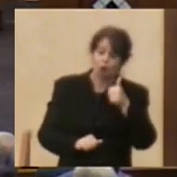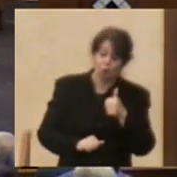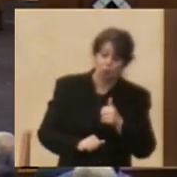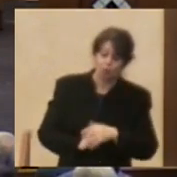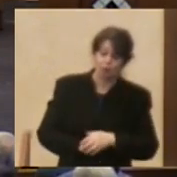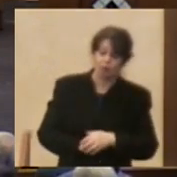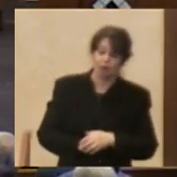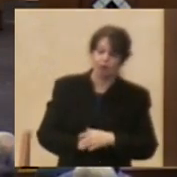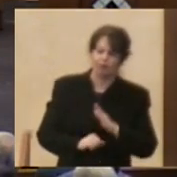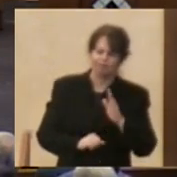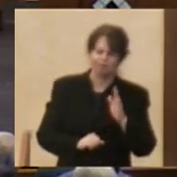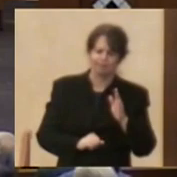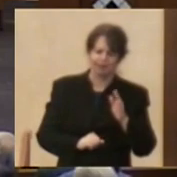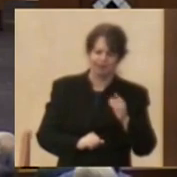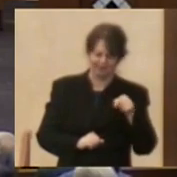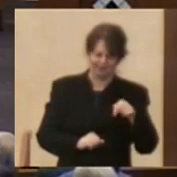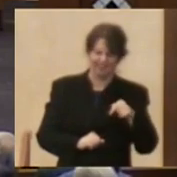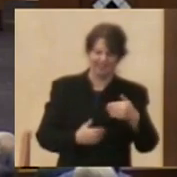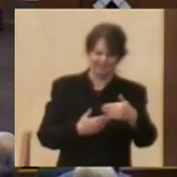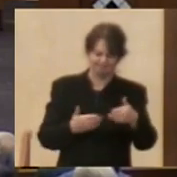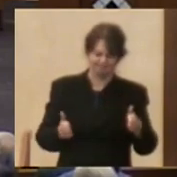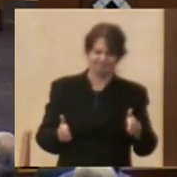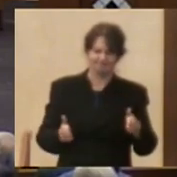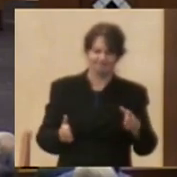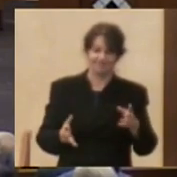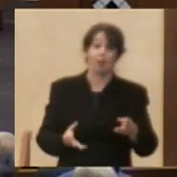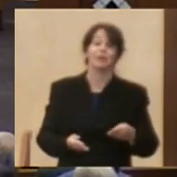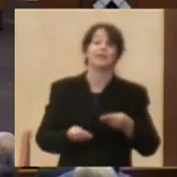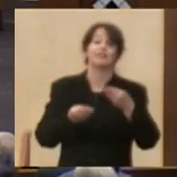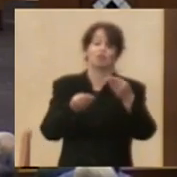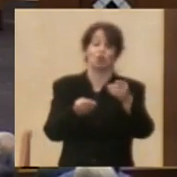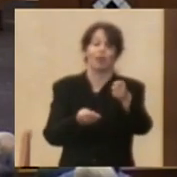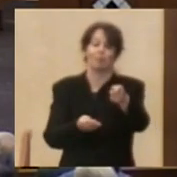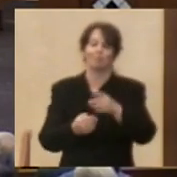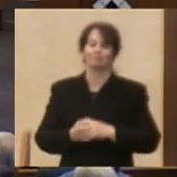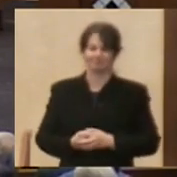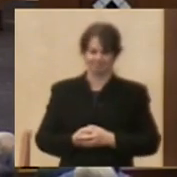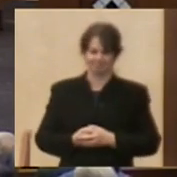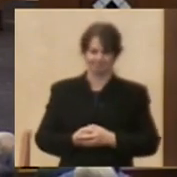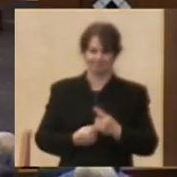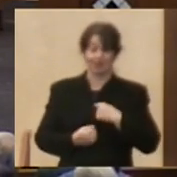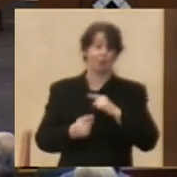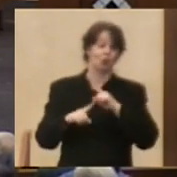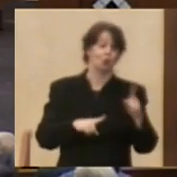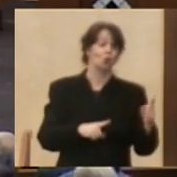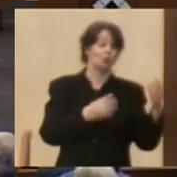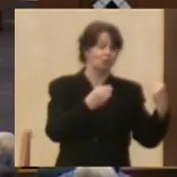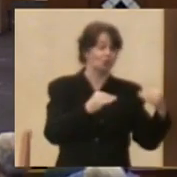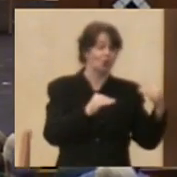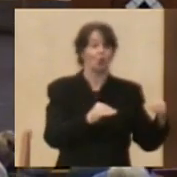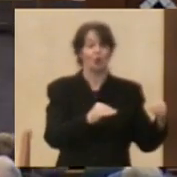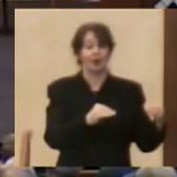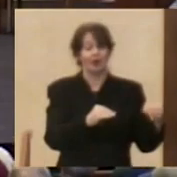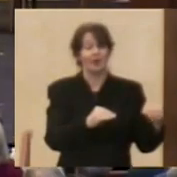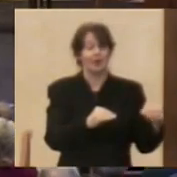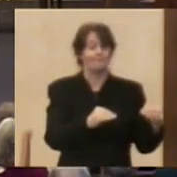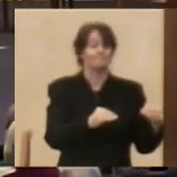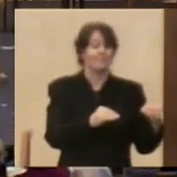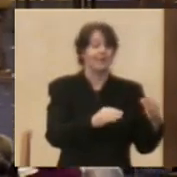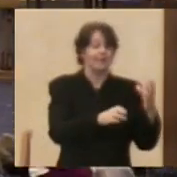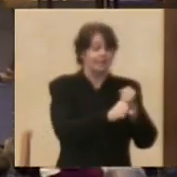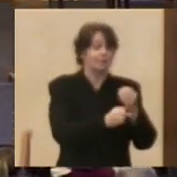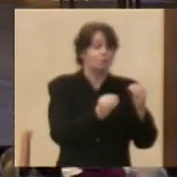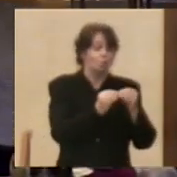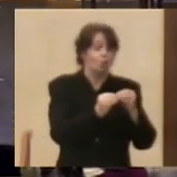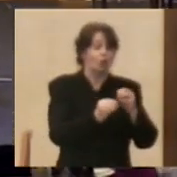I'm going to bring this egg bake to them. I'm going to run to the store, get some more muffins since all those were eaten at church, and some